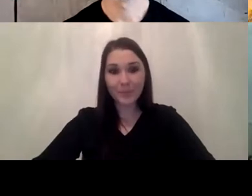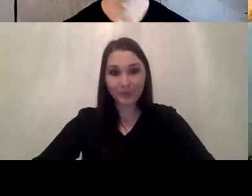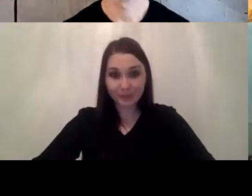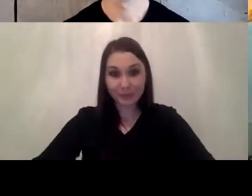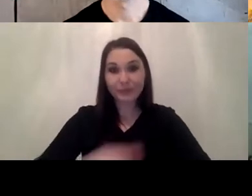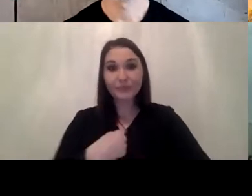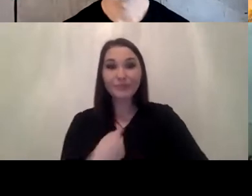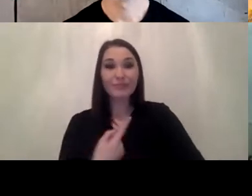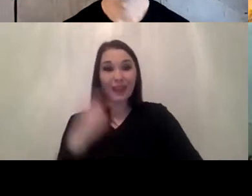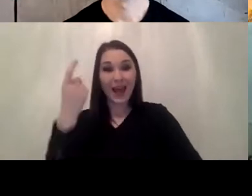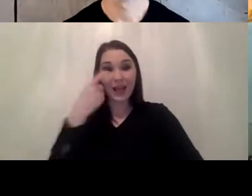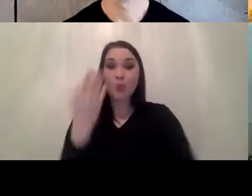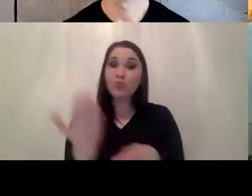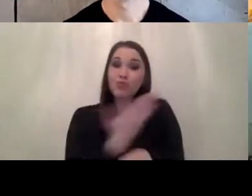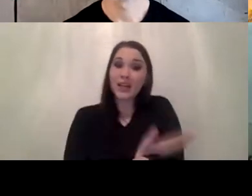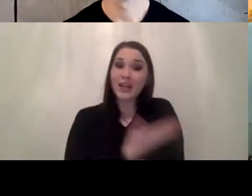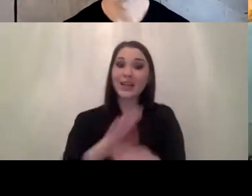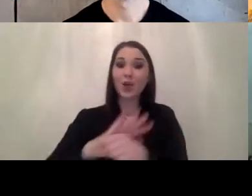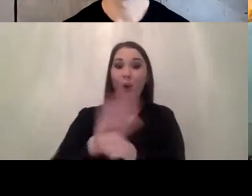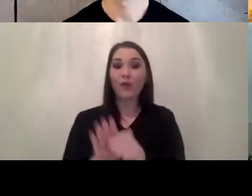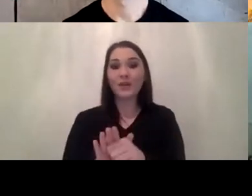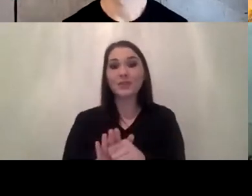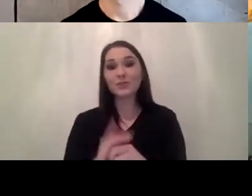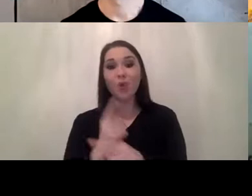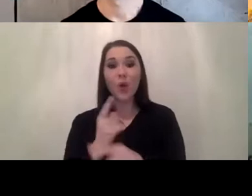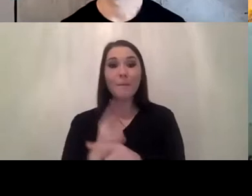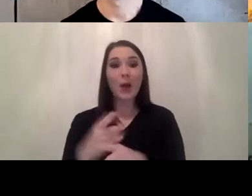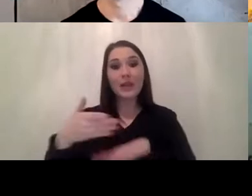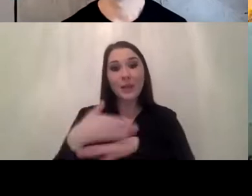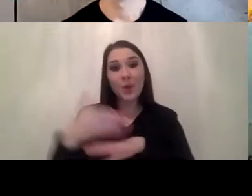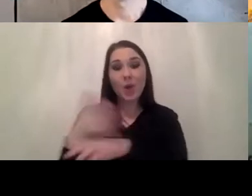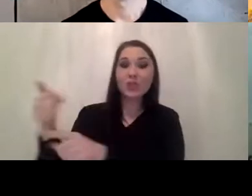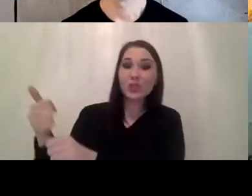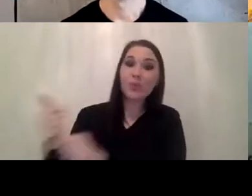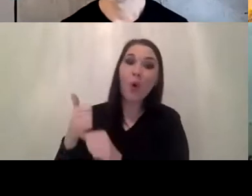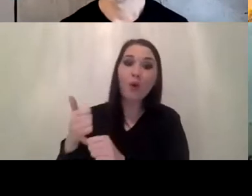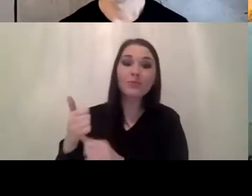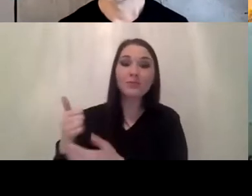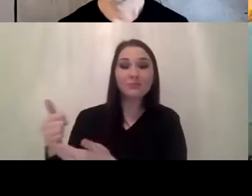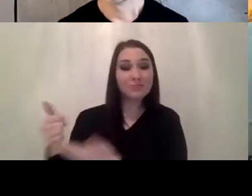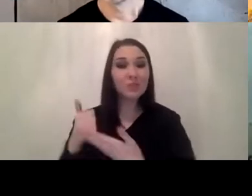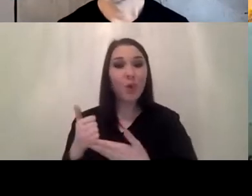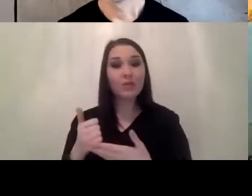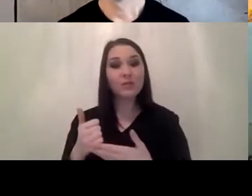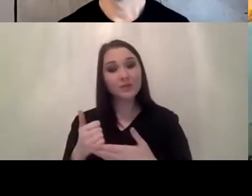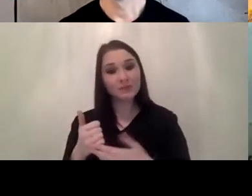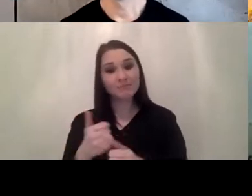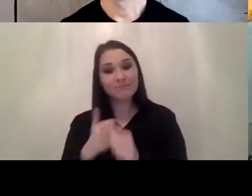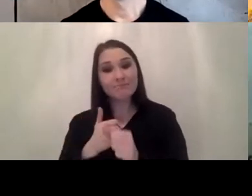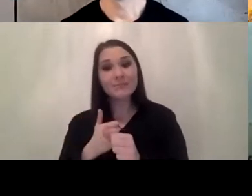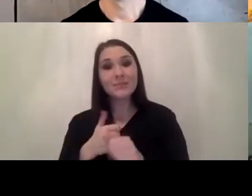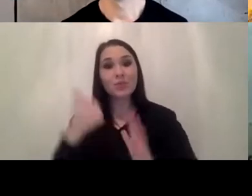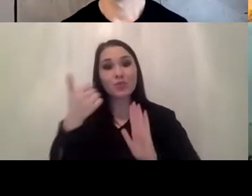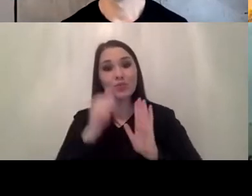started pre-COVID. You know, lots of, as we talked about, employee support programs and different stuff. But I think they've really come into their